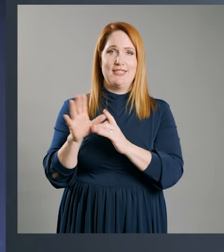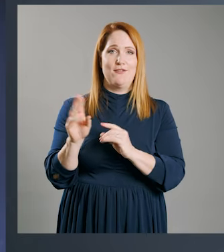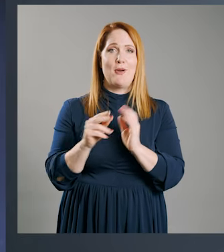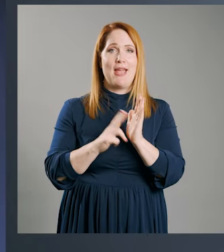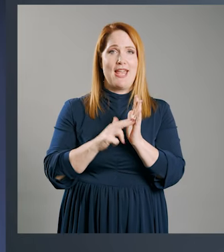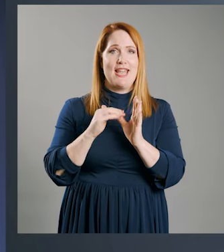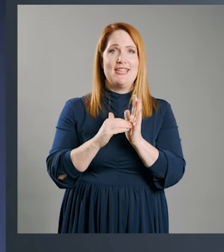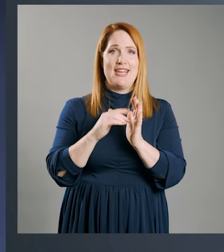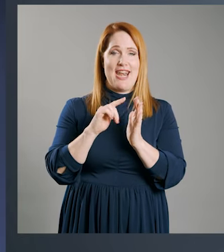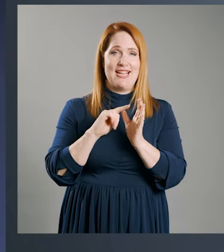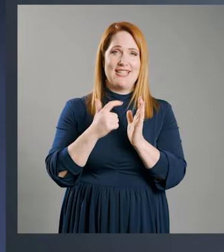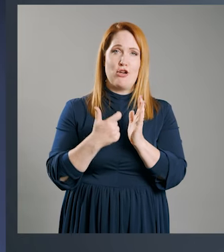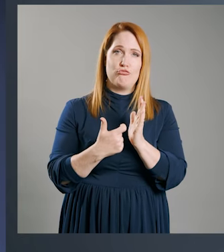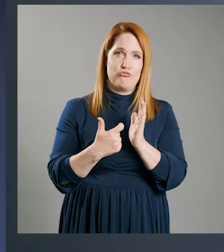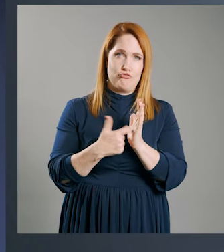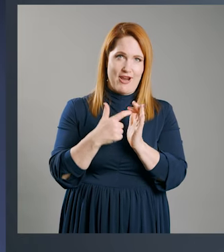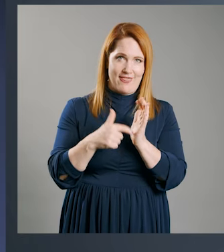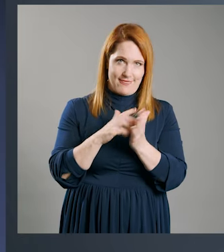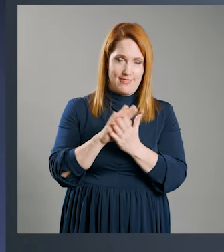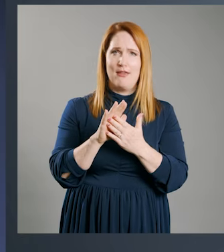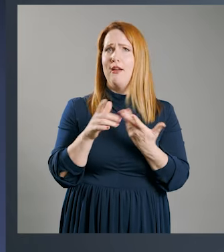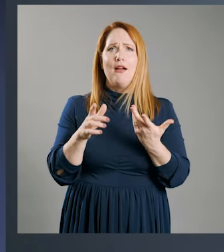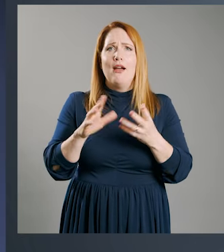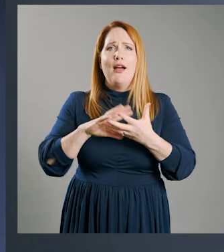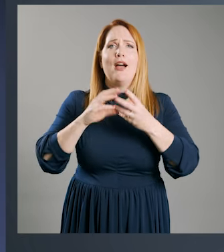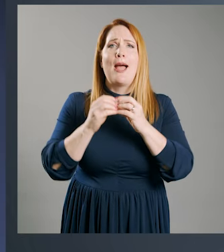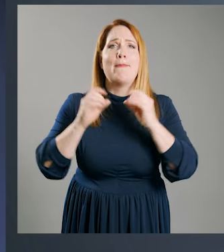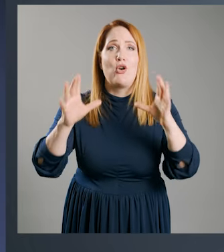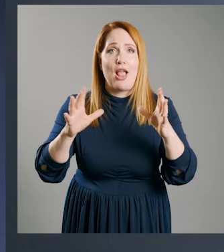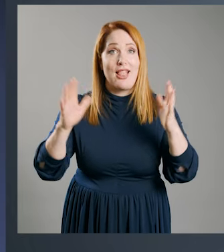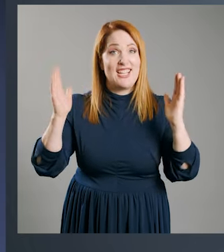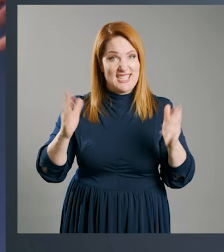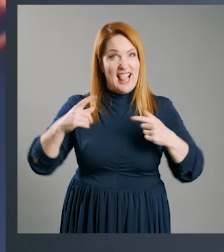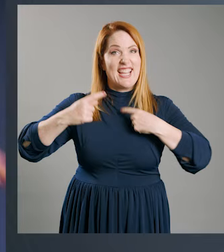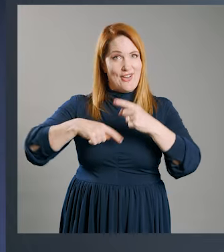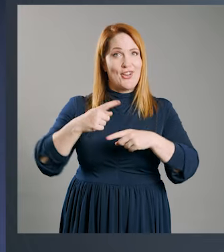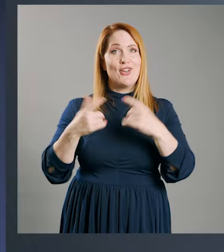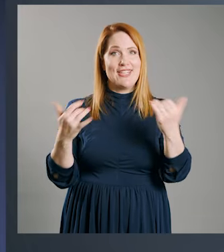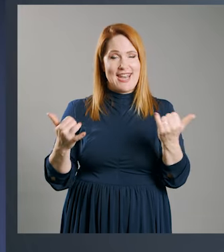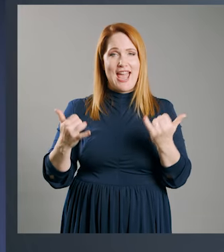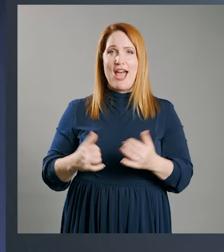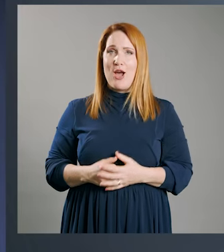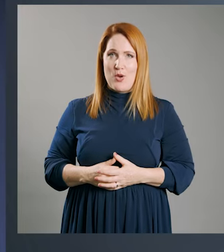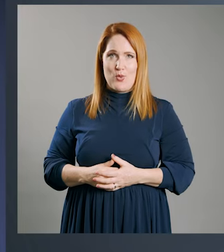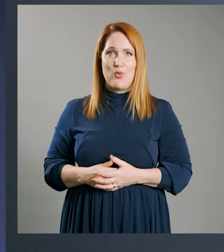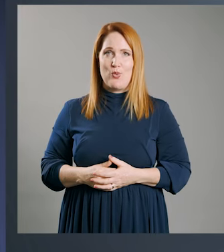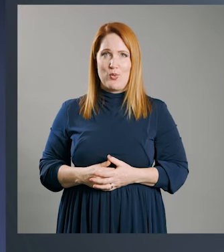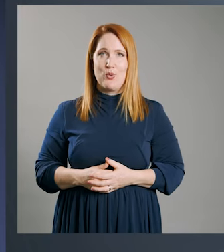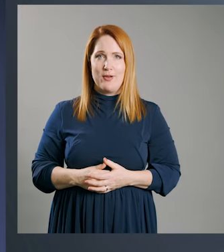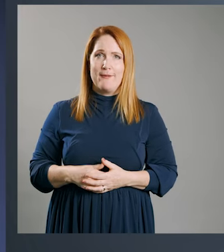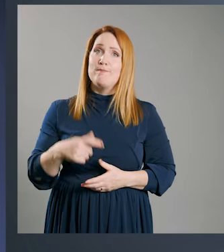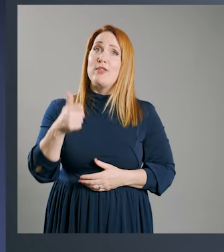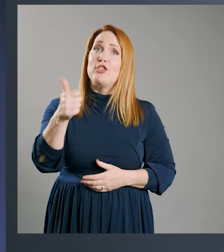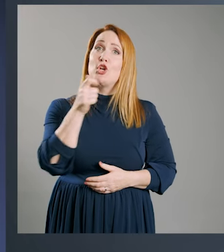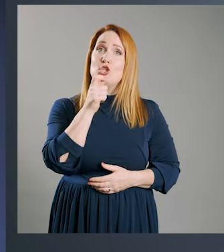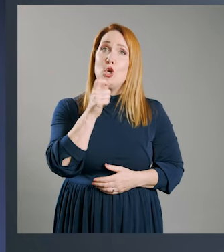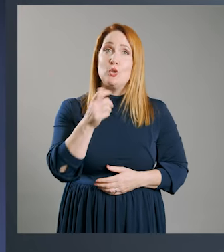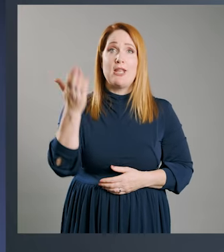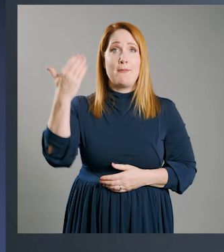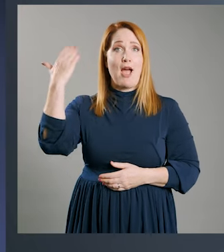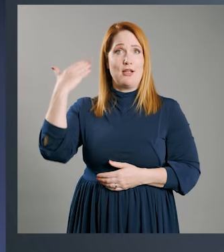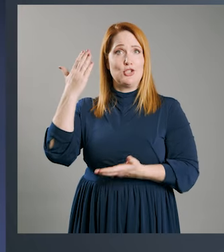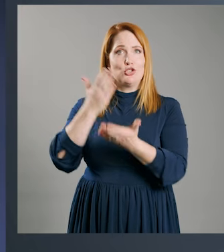was a miracle worker, and he is still a miracle worker today. The good news that Jesus brought is just as much for today as